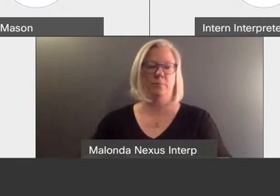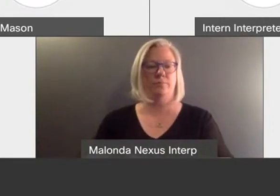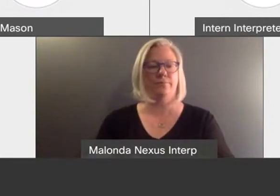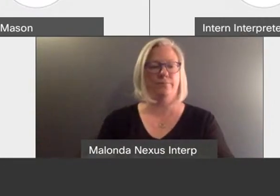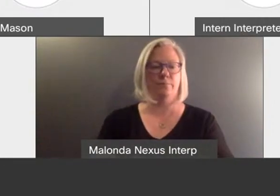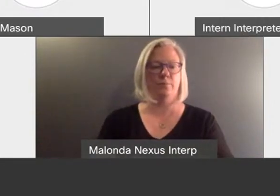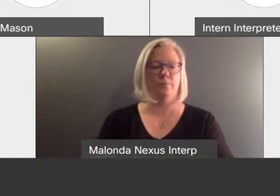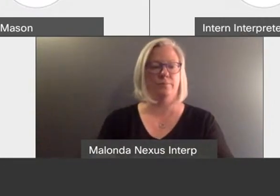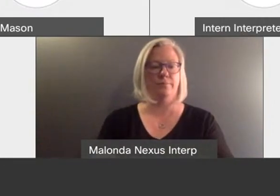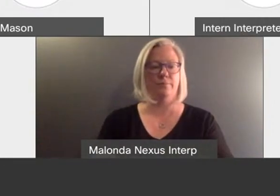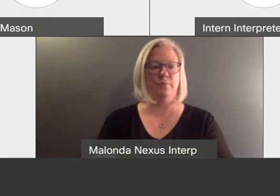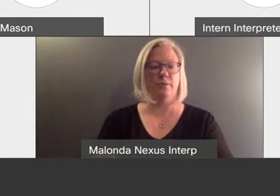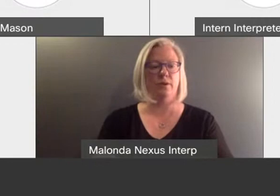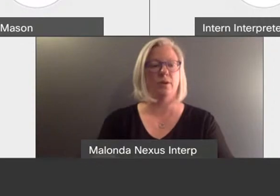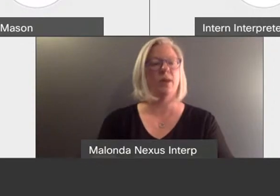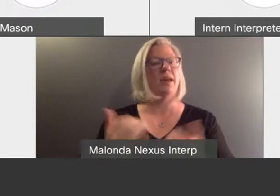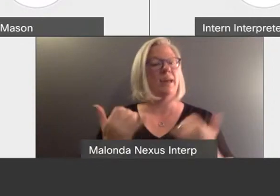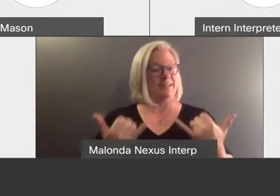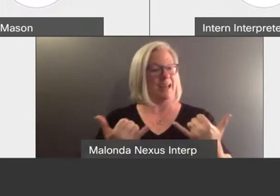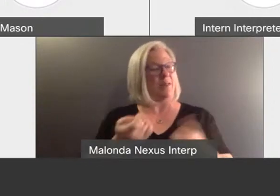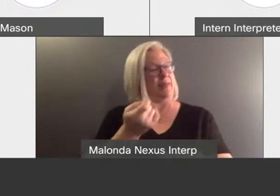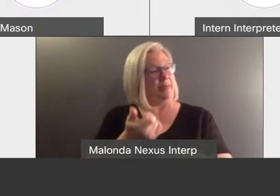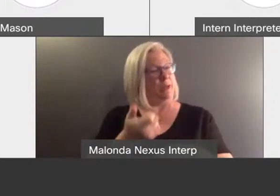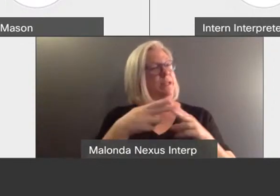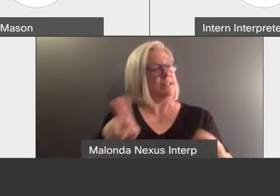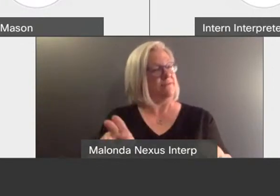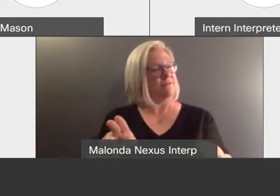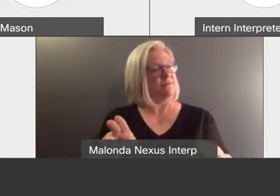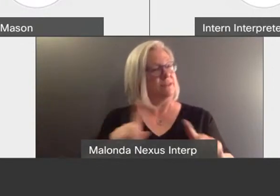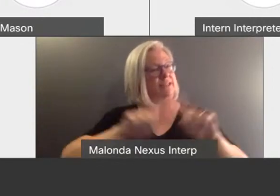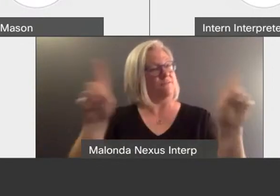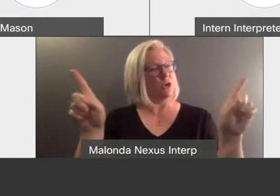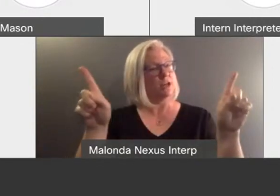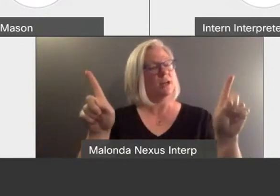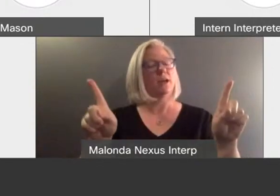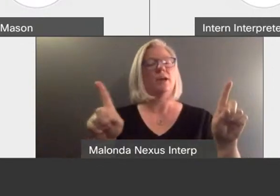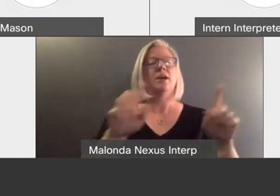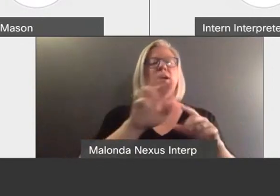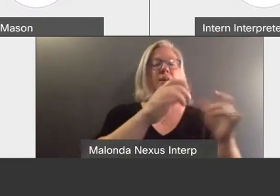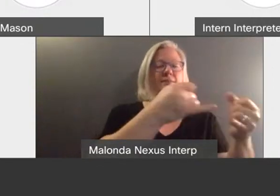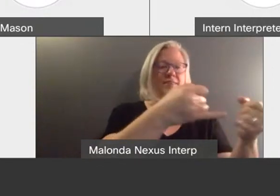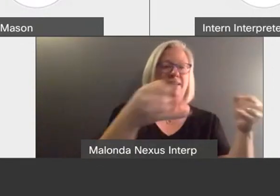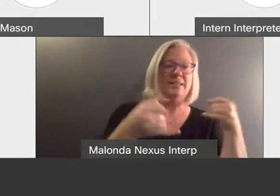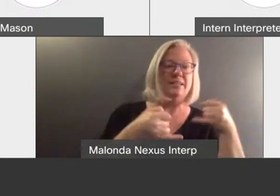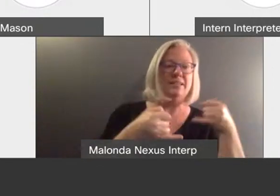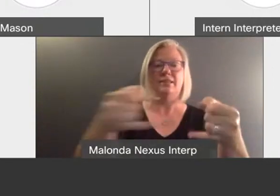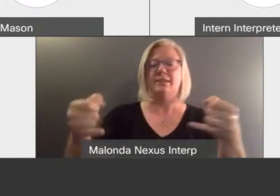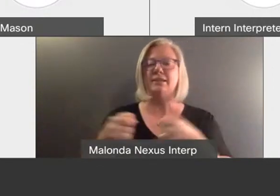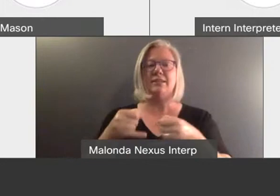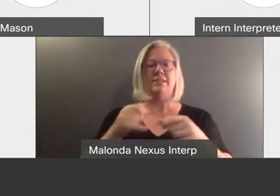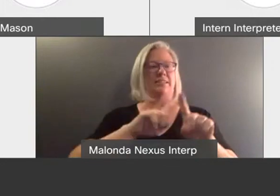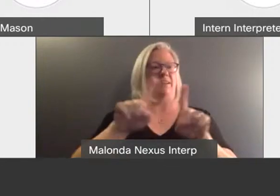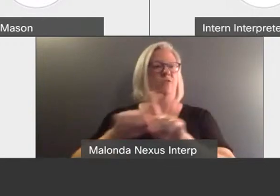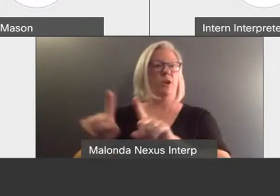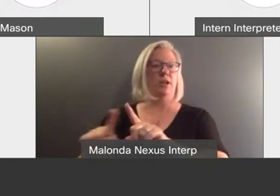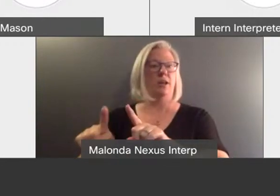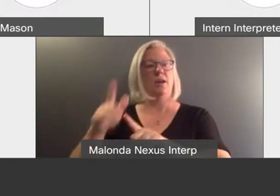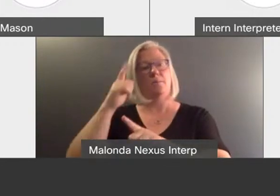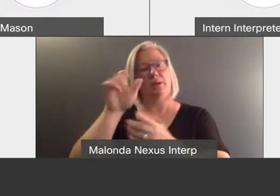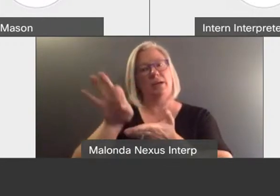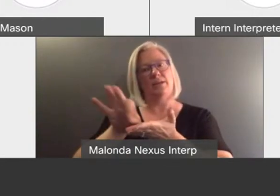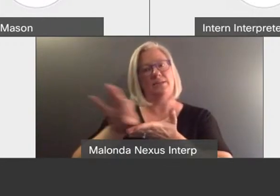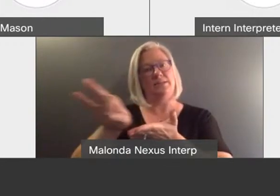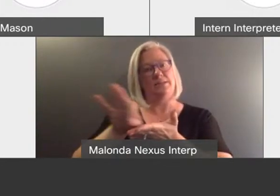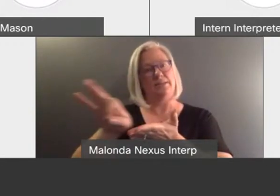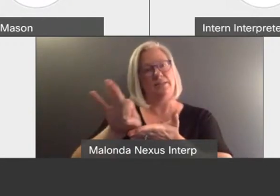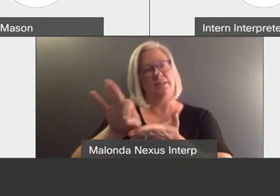This time around is a little different. Redistricting is a little more challenging with the delay of the U.S. Census data. By conducting these listening tours now,